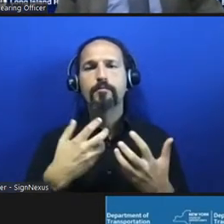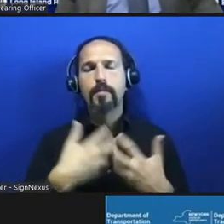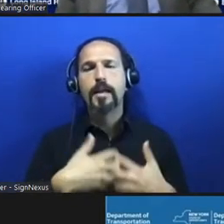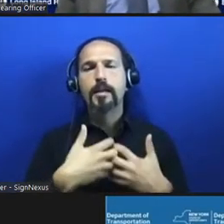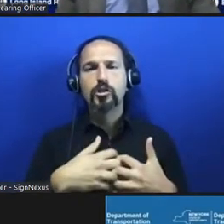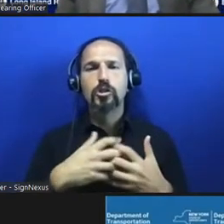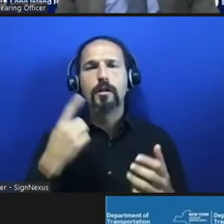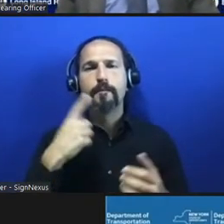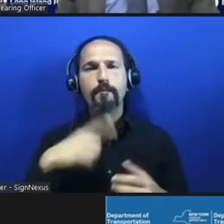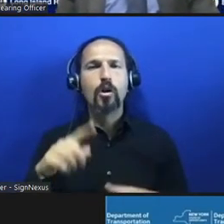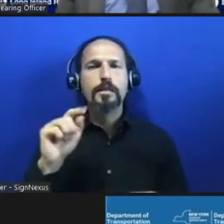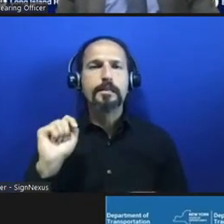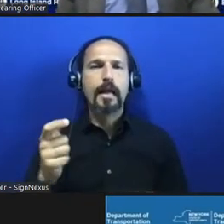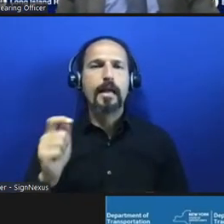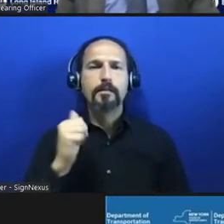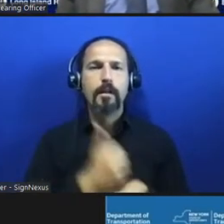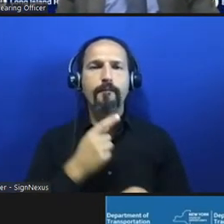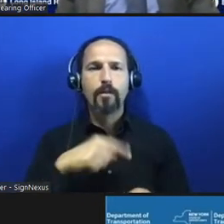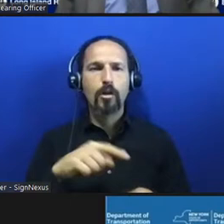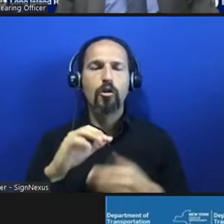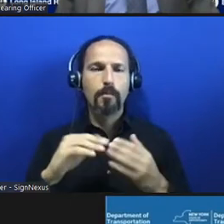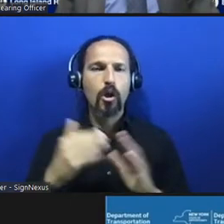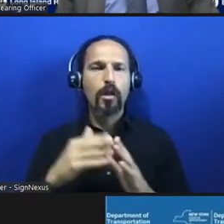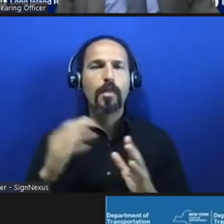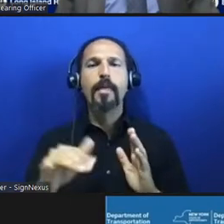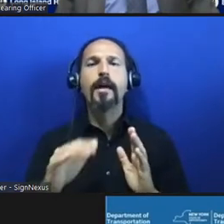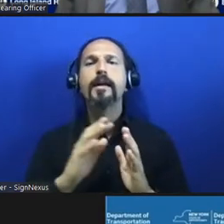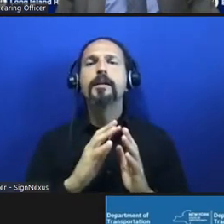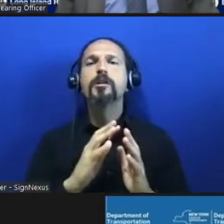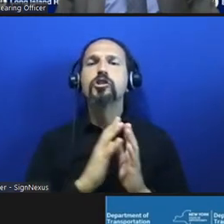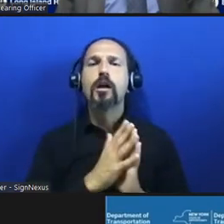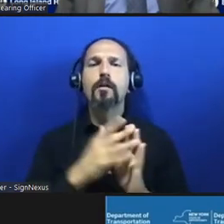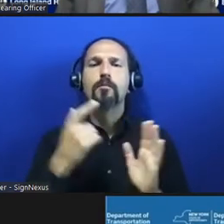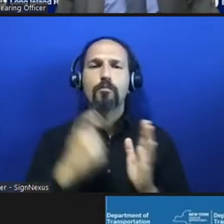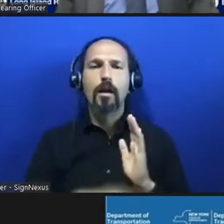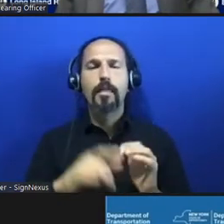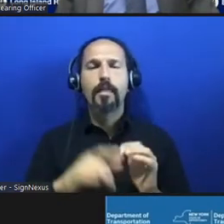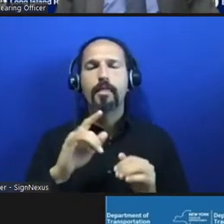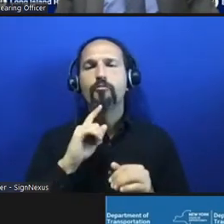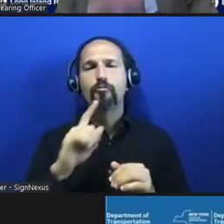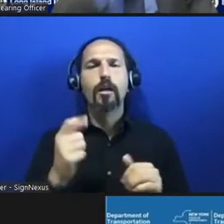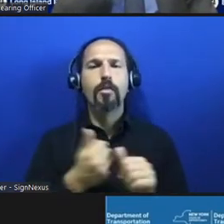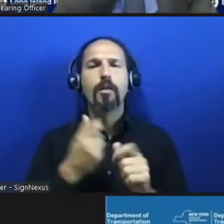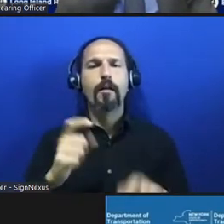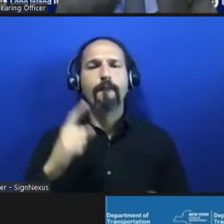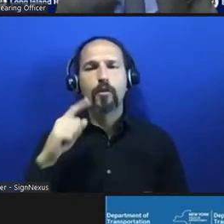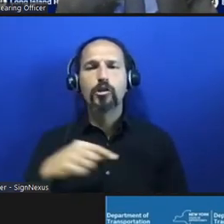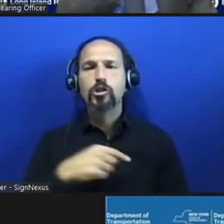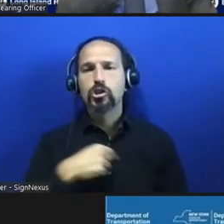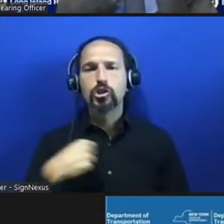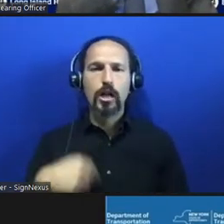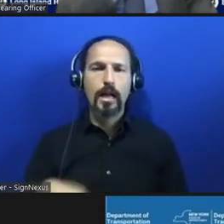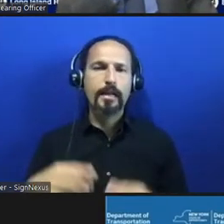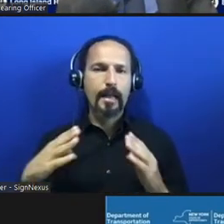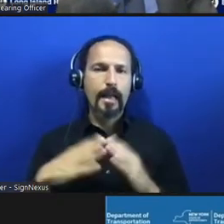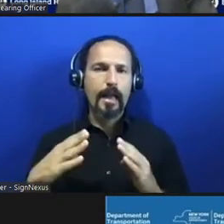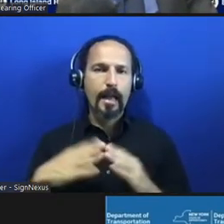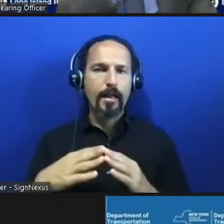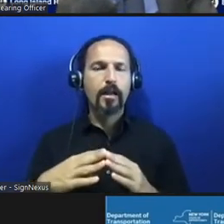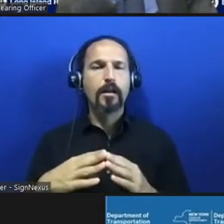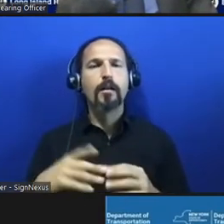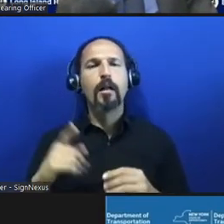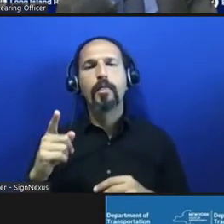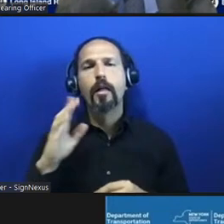important tax base for the community congestion pricing is an existential threat to Chinatown construction